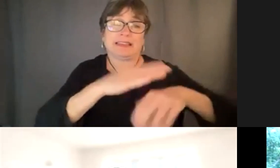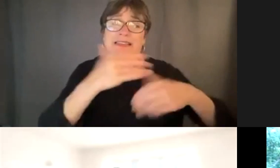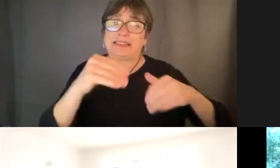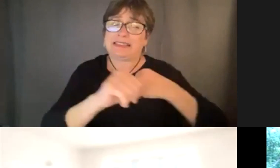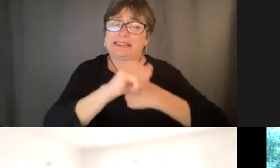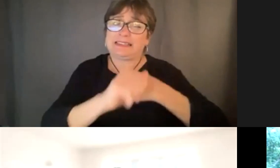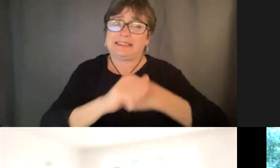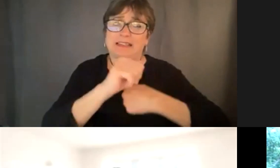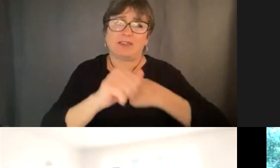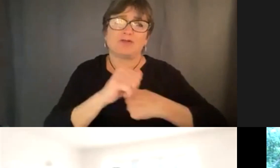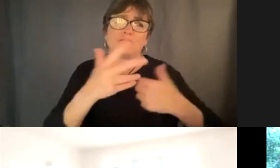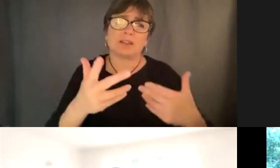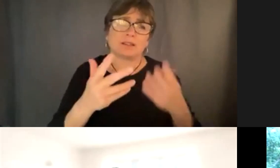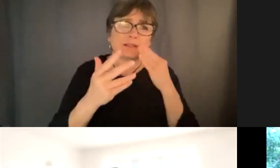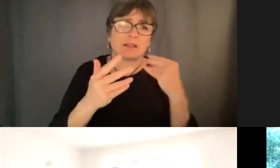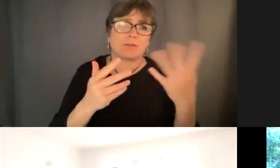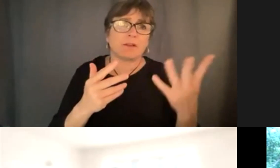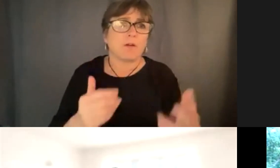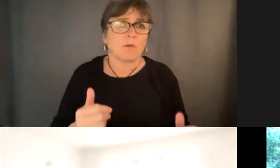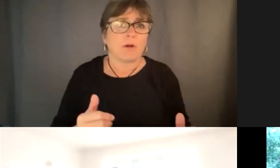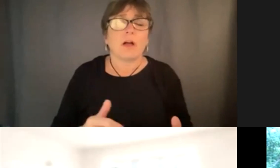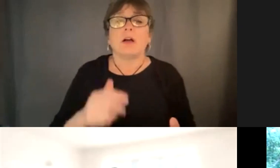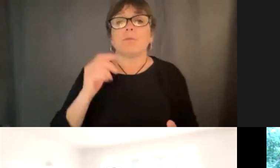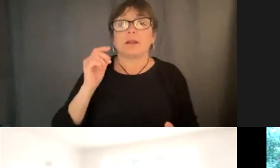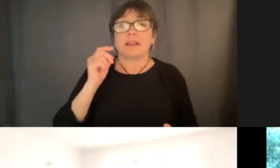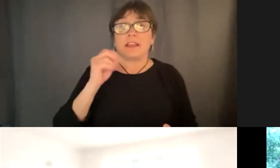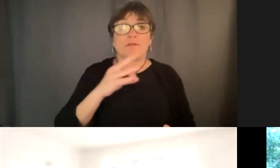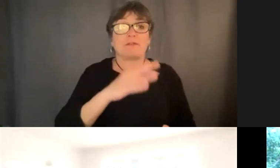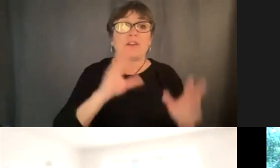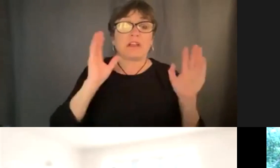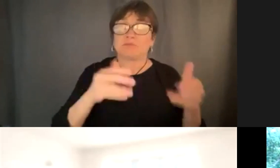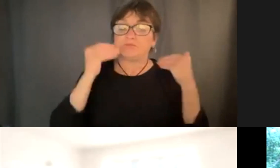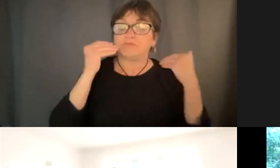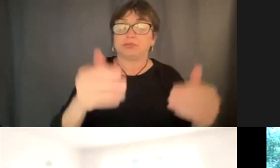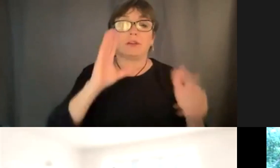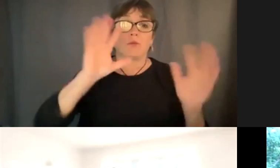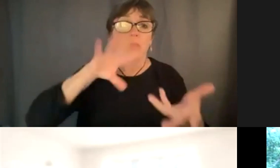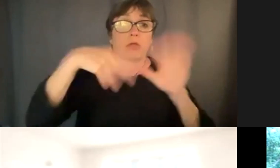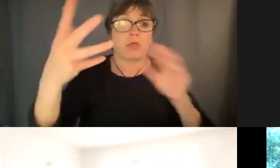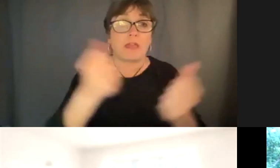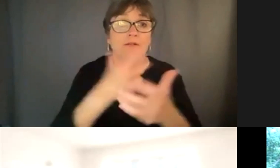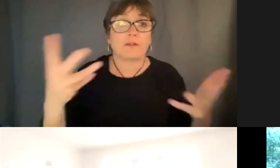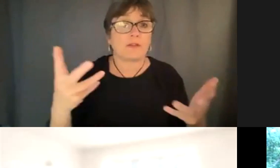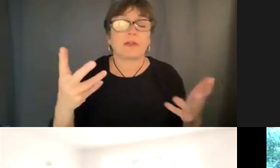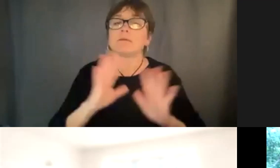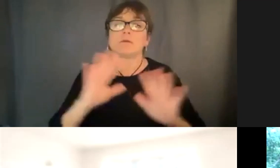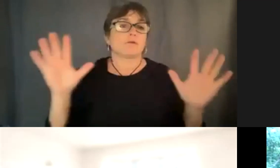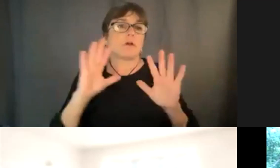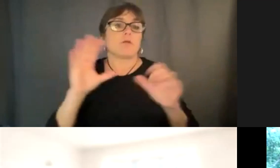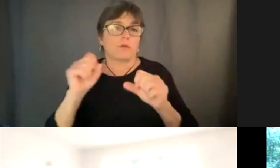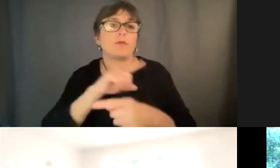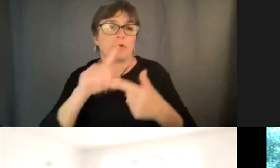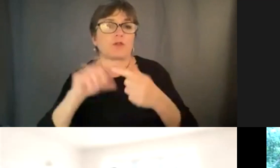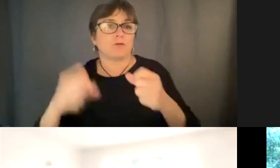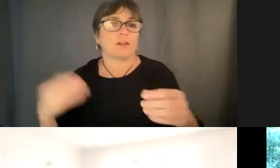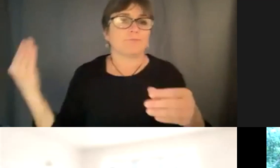there's a really, really negative outcome that goes beyond just a learning experience, right? Yes. But the idea